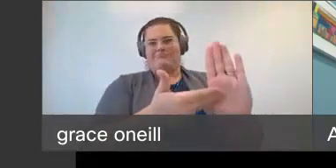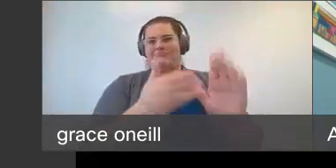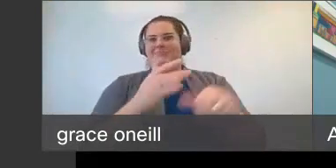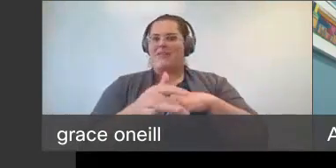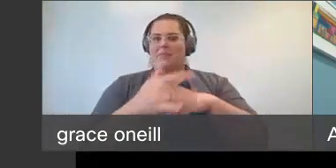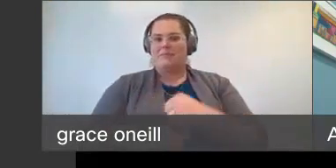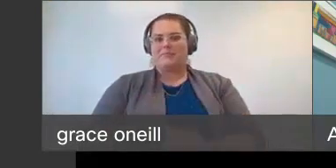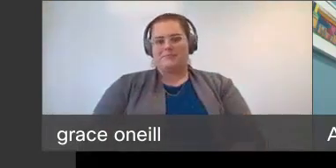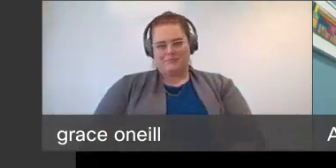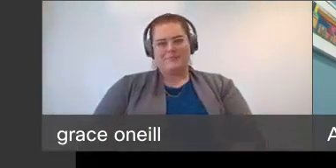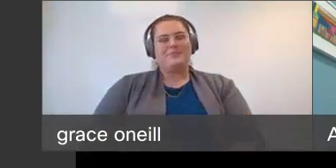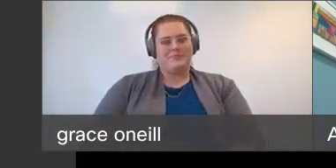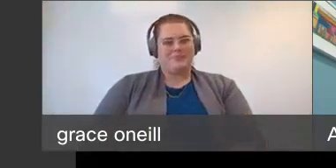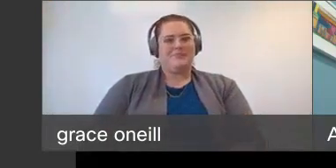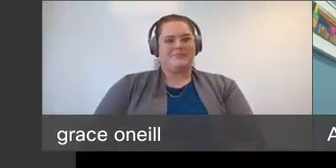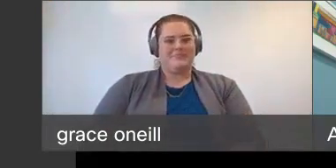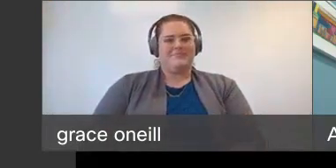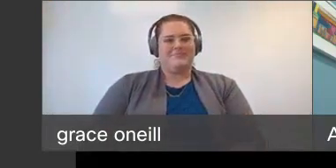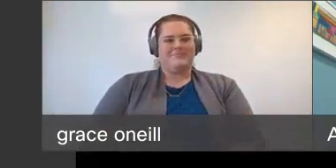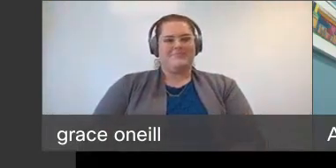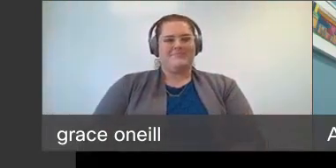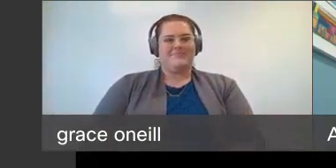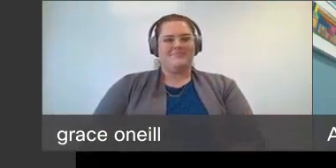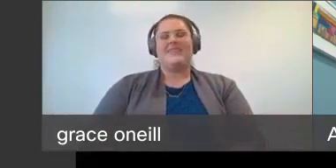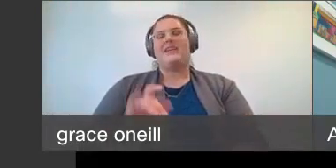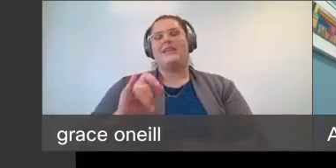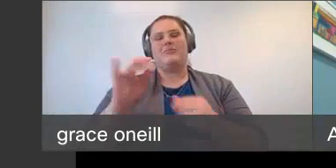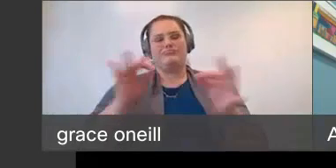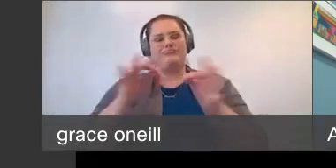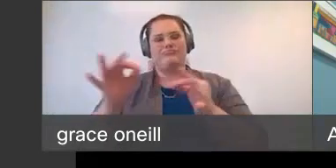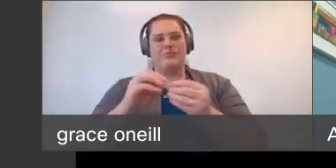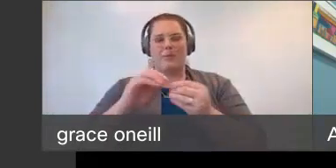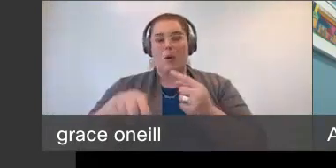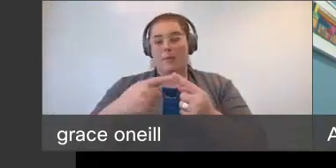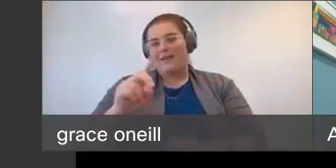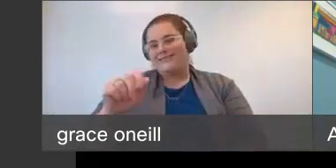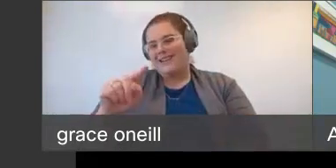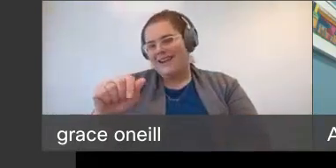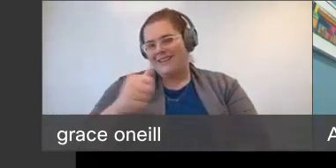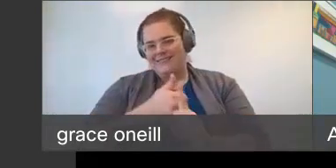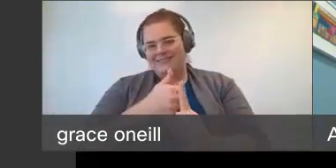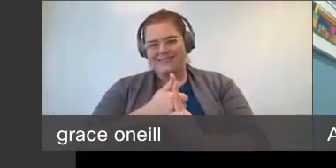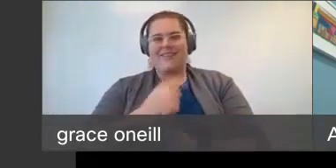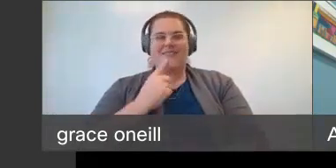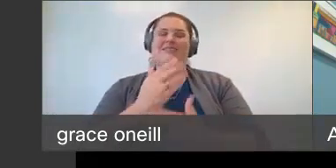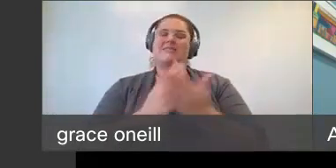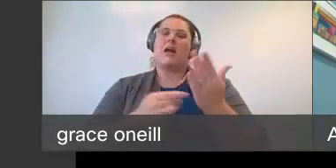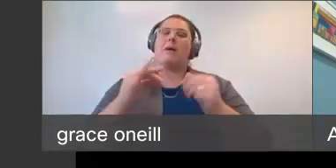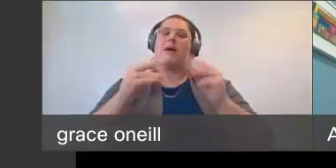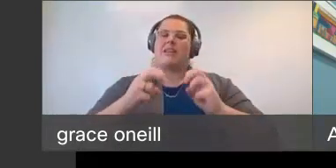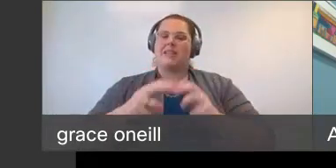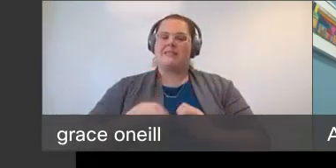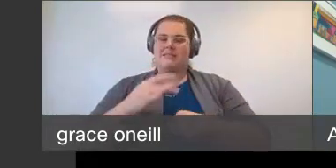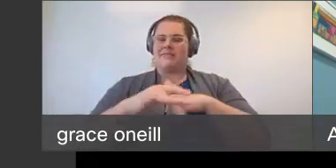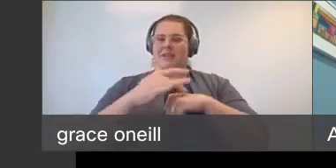that. And this is just a little bit more about that data, what some of the analysis you can do off of it.